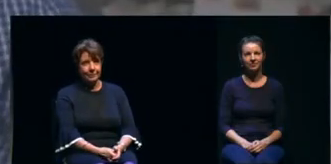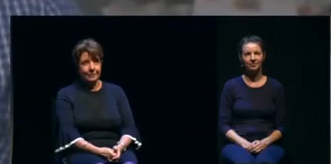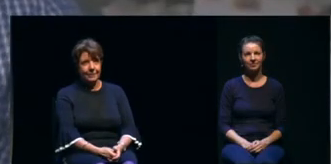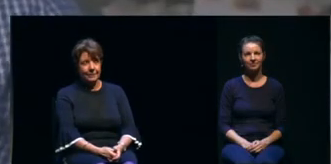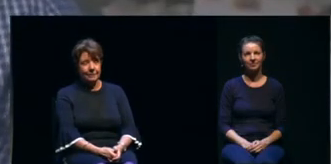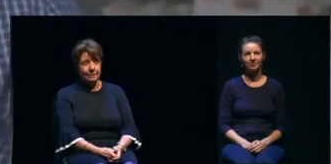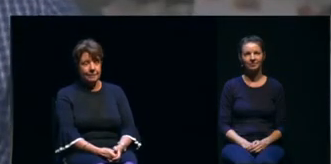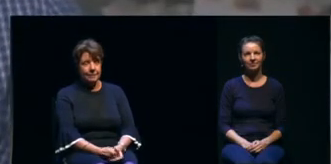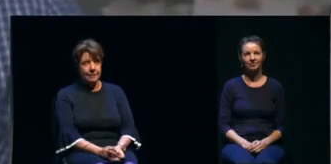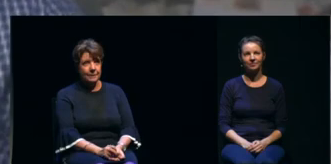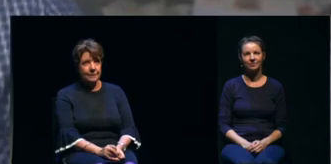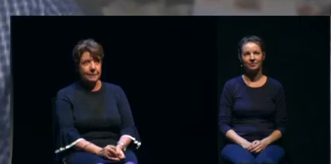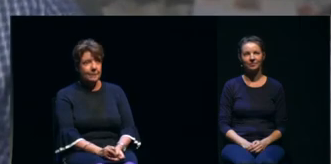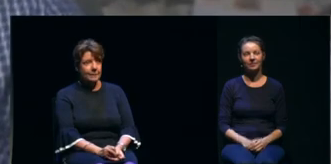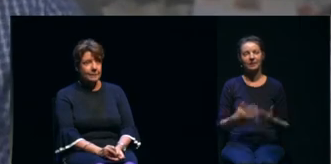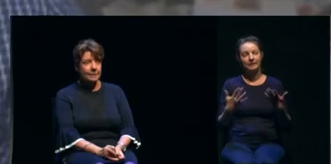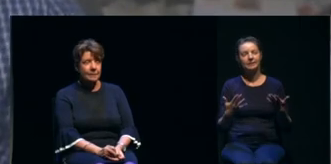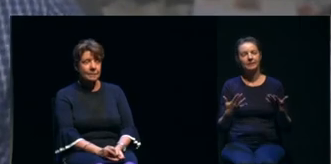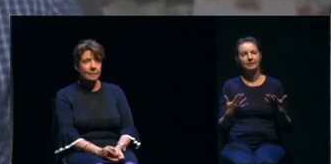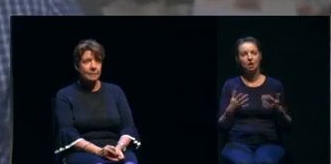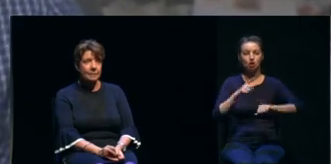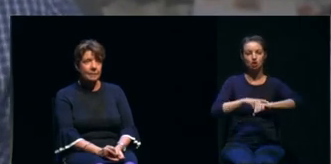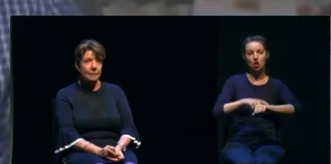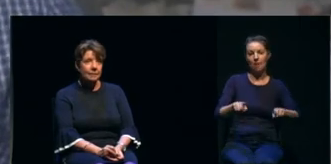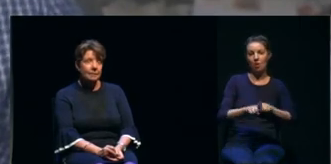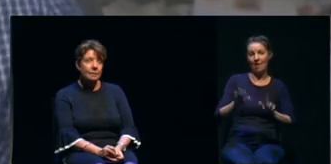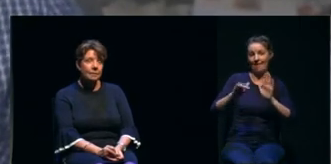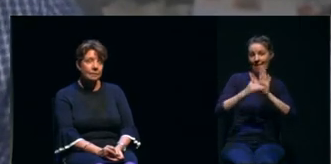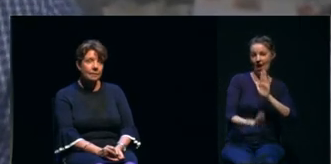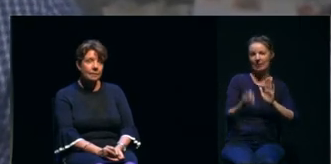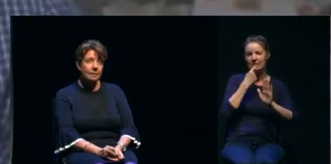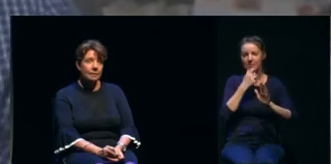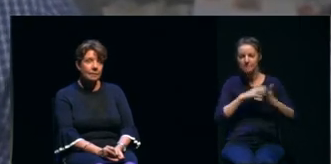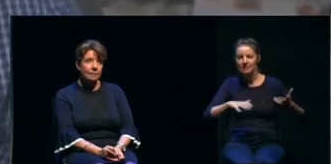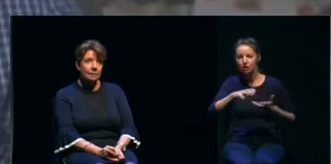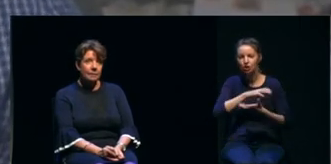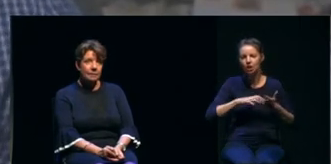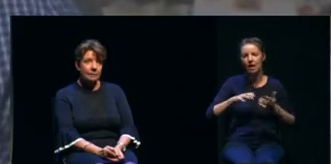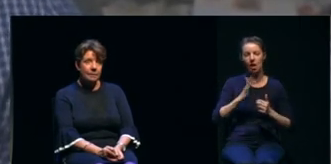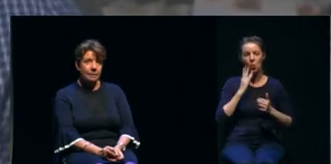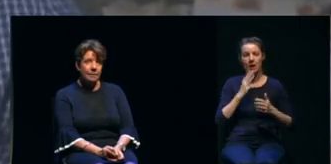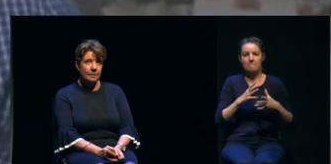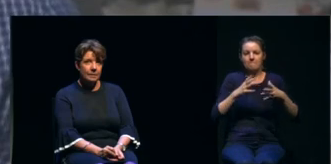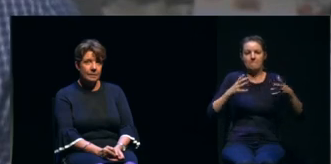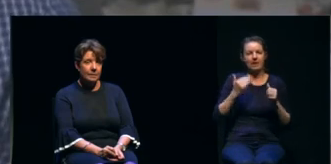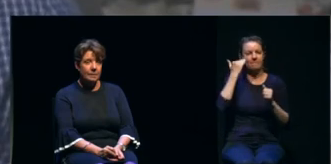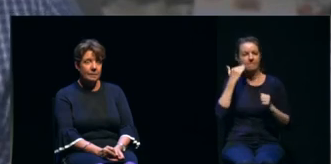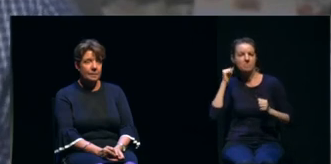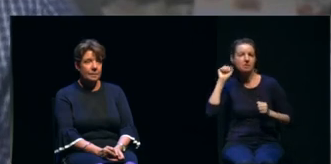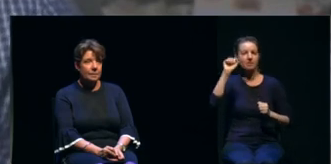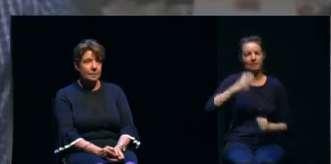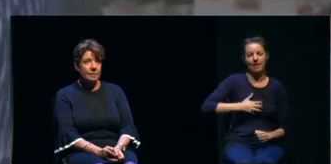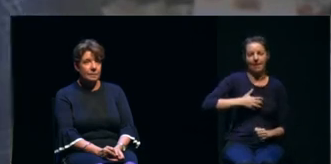The thing about moments like this is that it is a bit of a mixed grill, because when you go through one of these big feminist anger